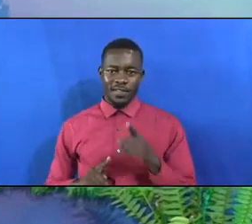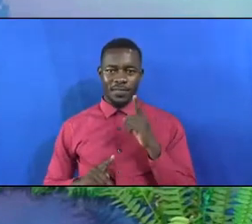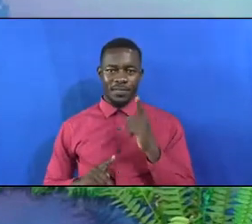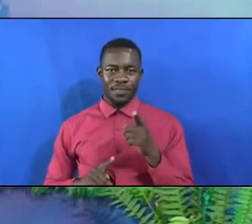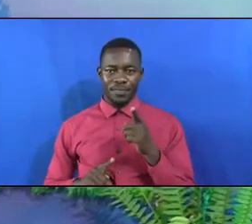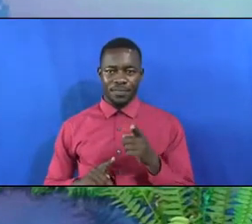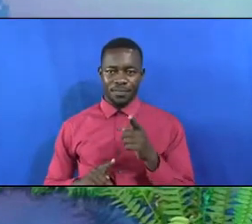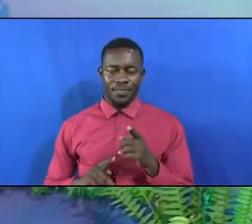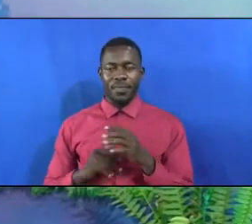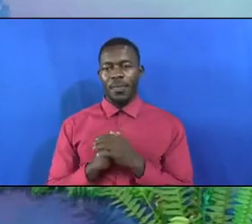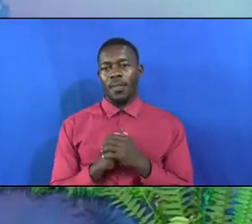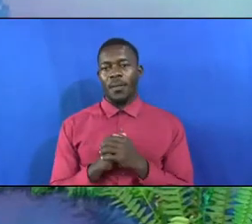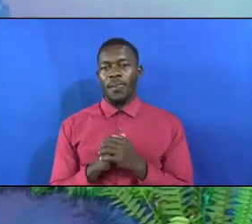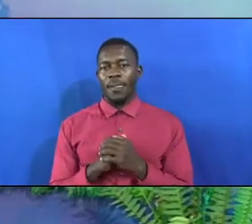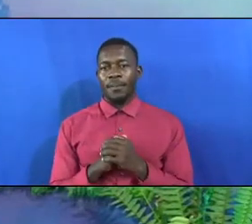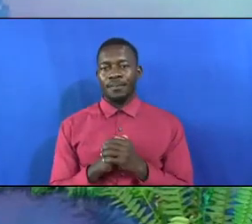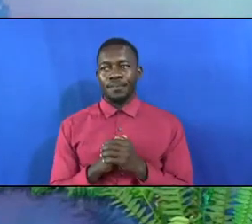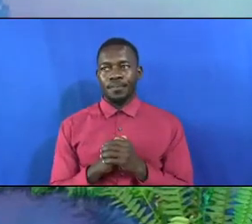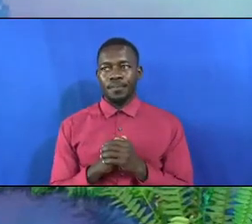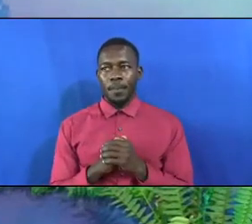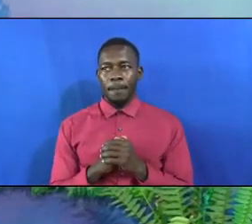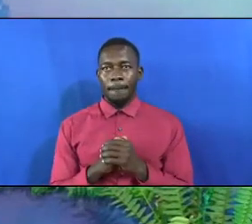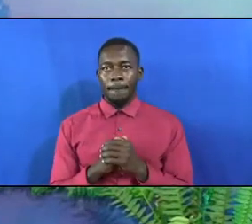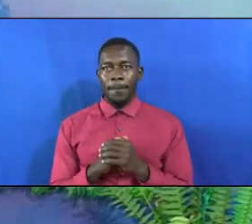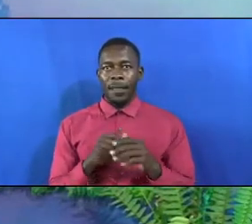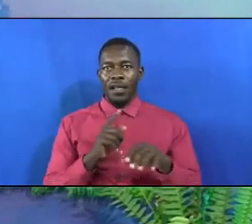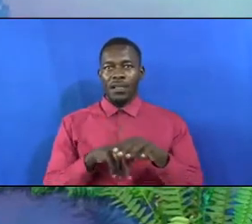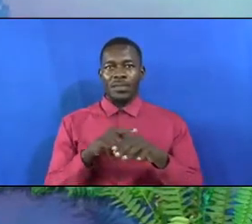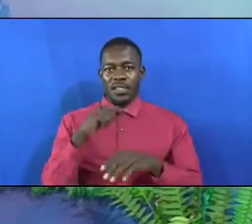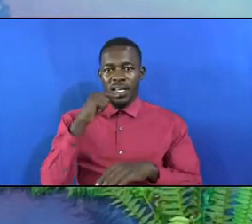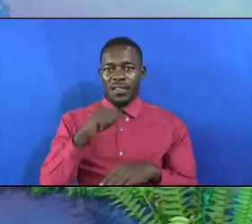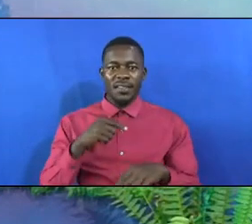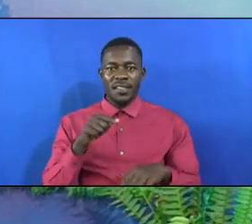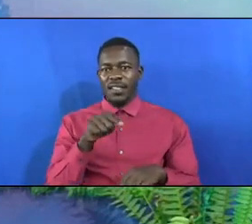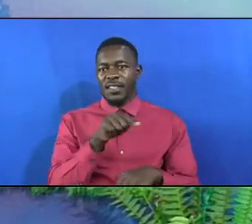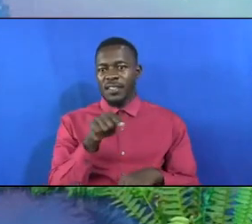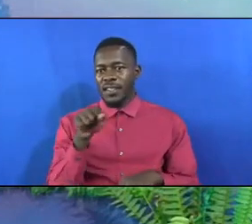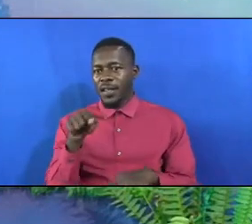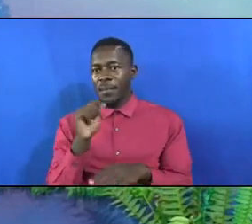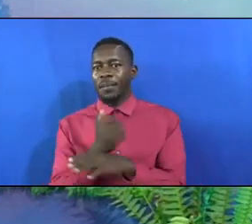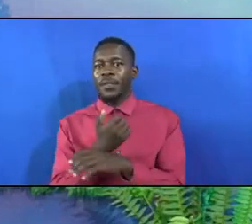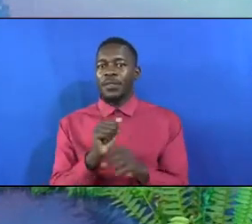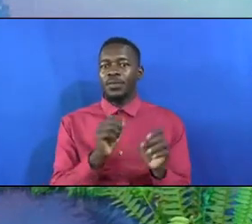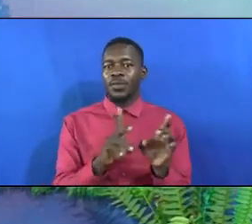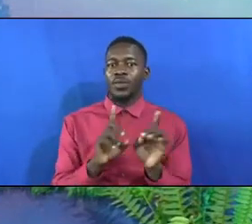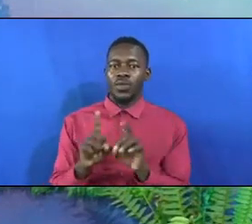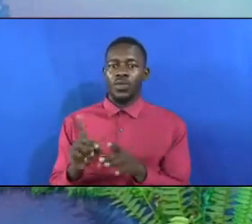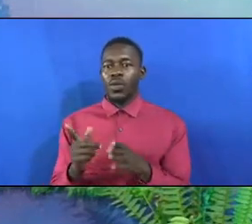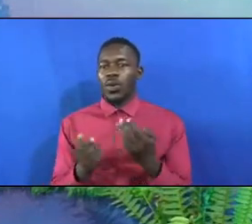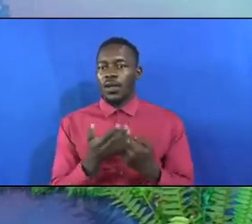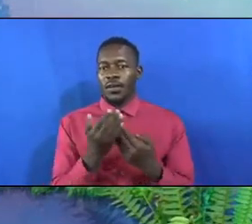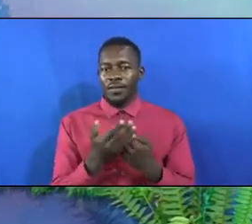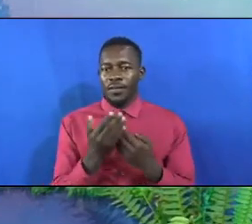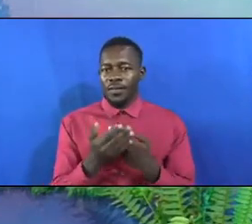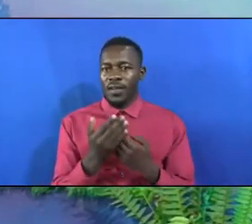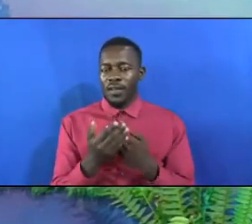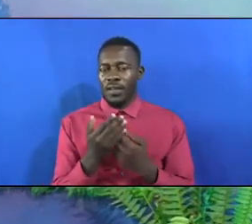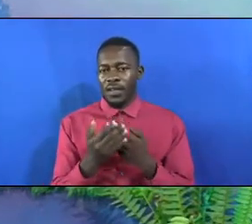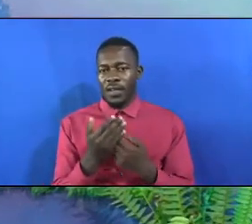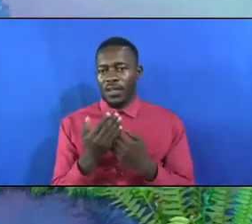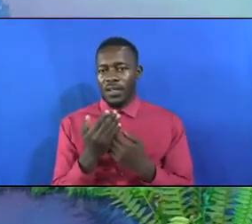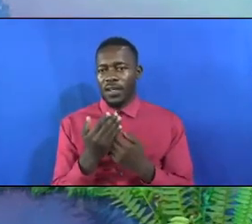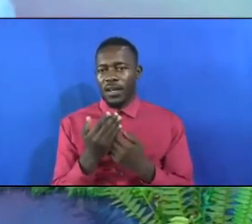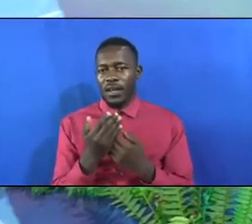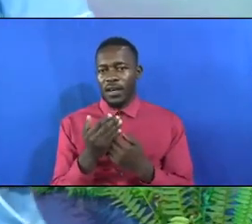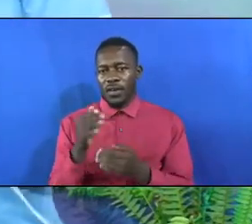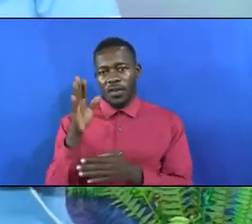And they say, this one I can't do. This, the driving force was the fear of God. Brothers